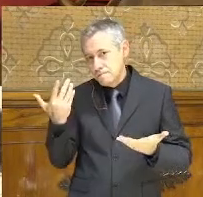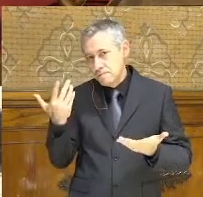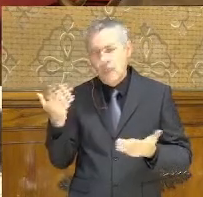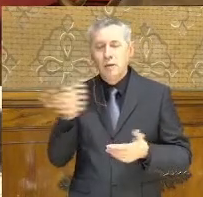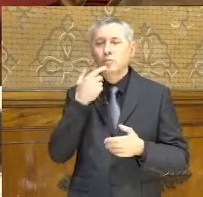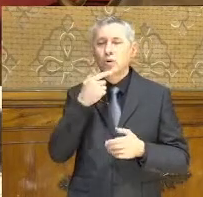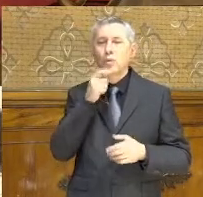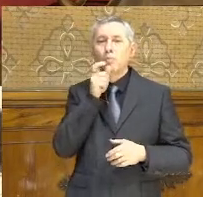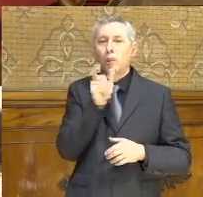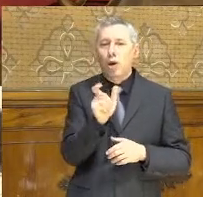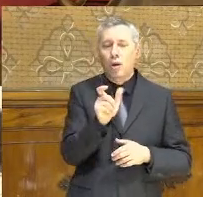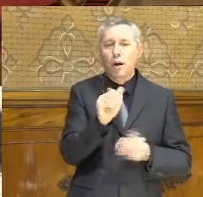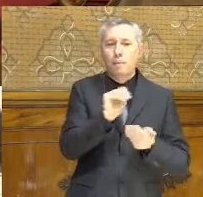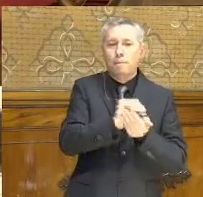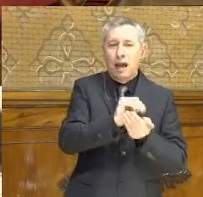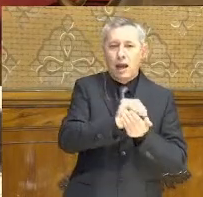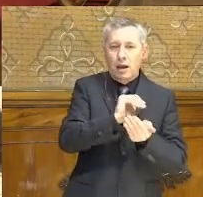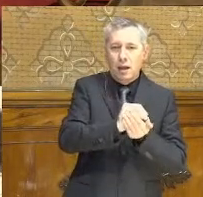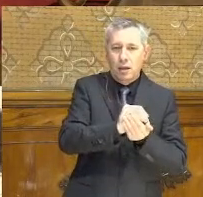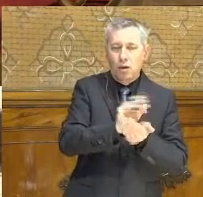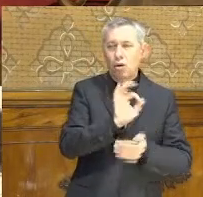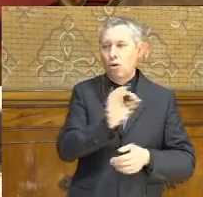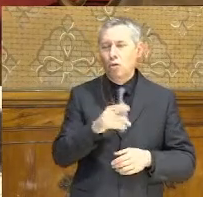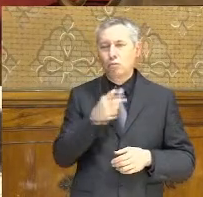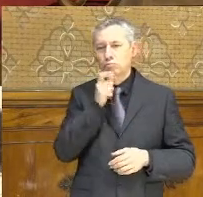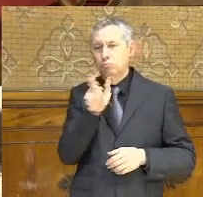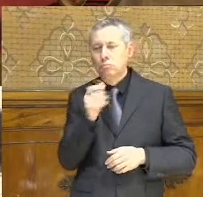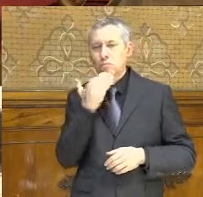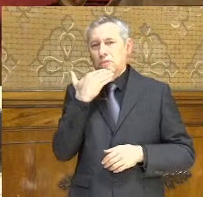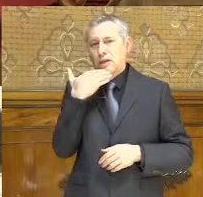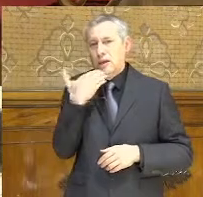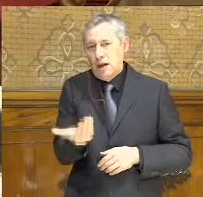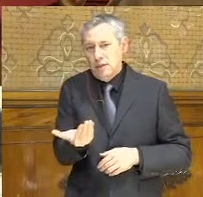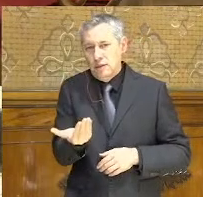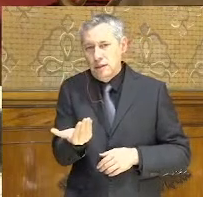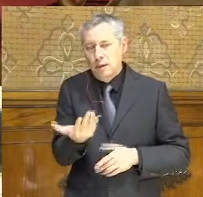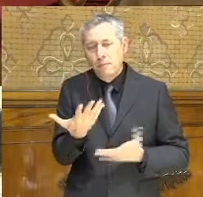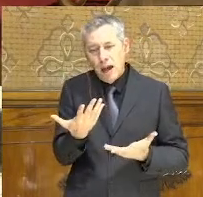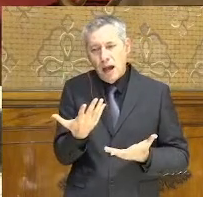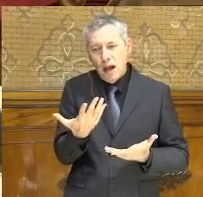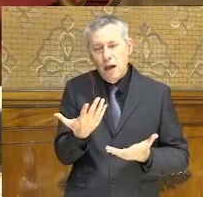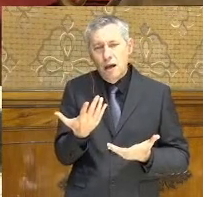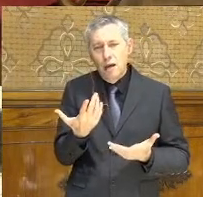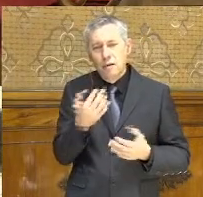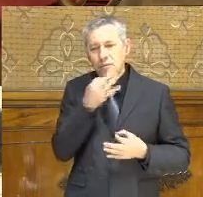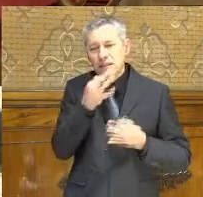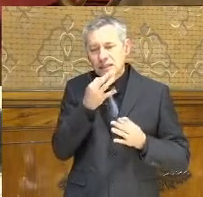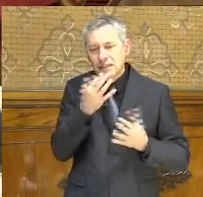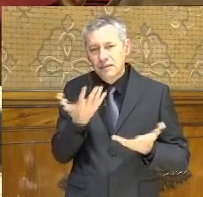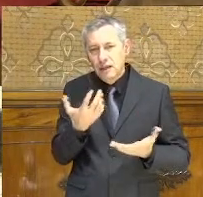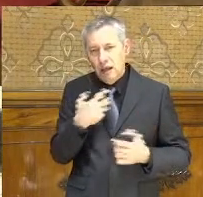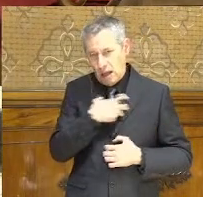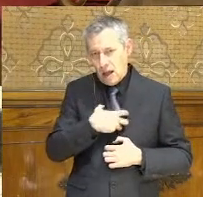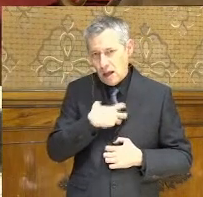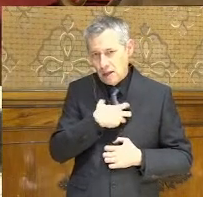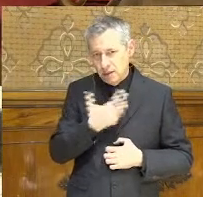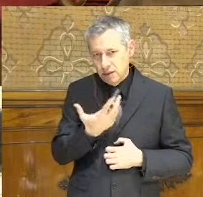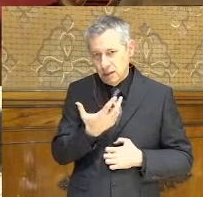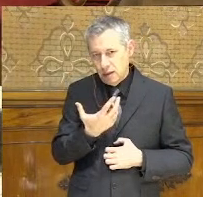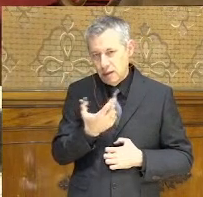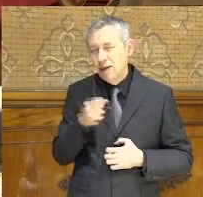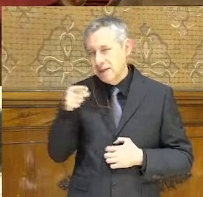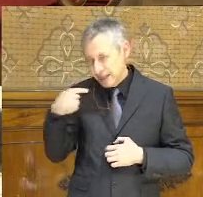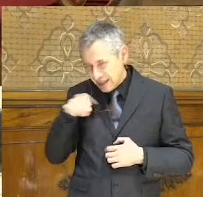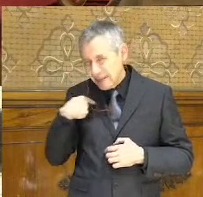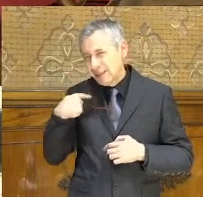of thank you, so the signifier is in where the anxiety lives. And I believe that that is,